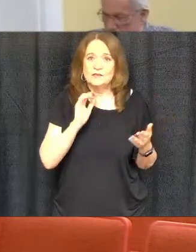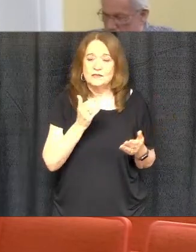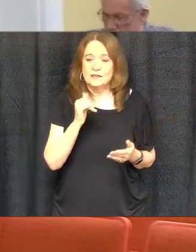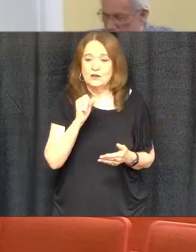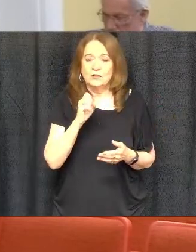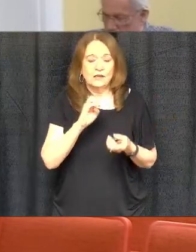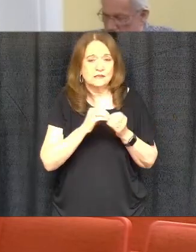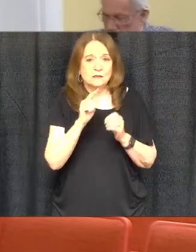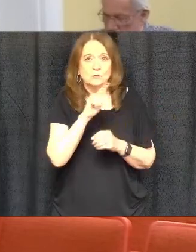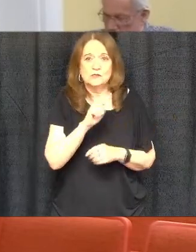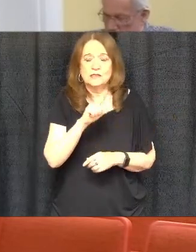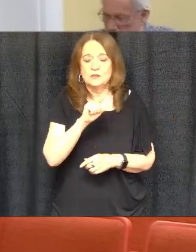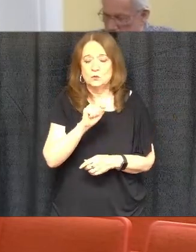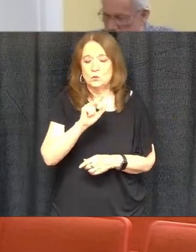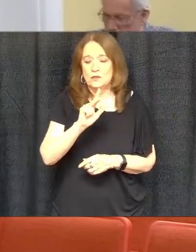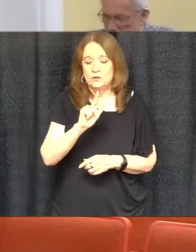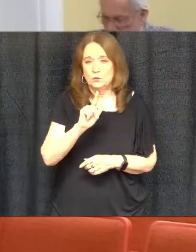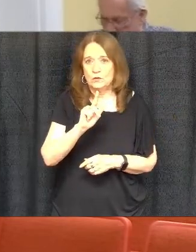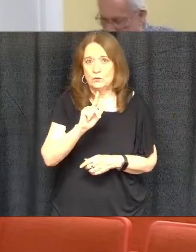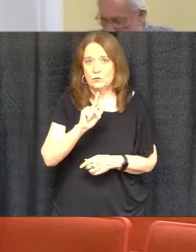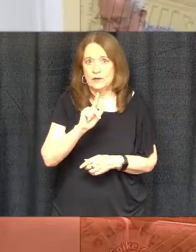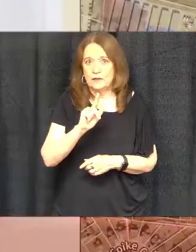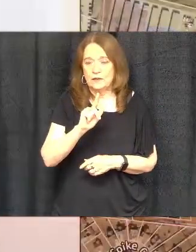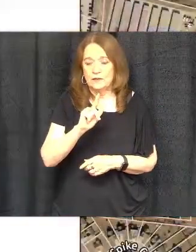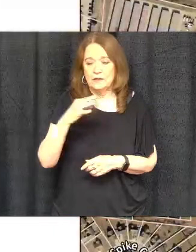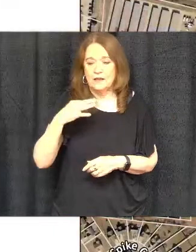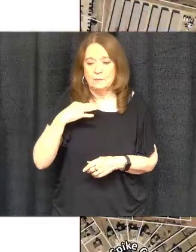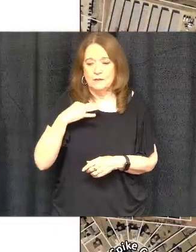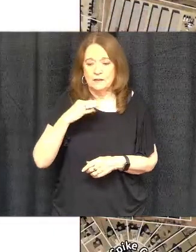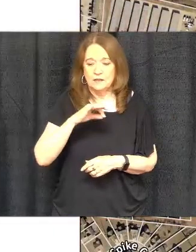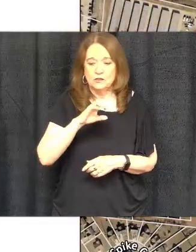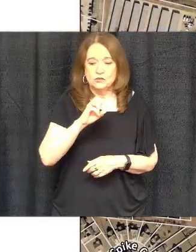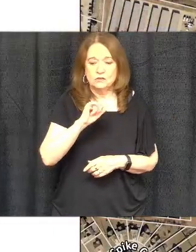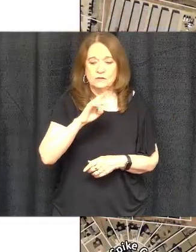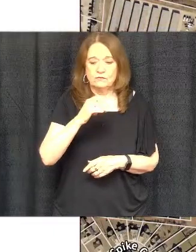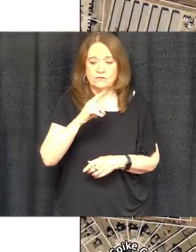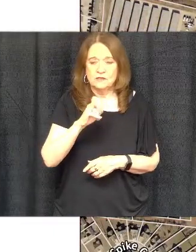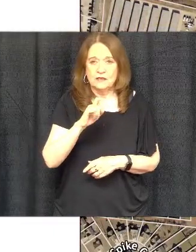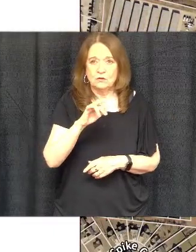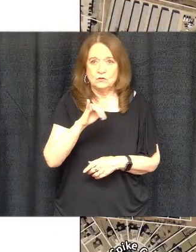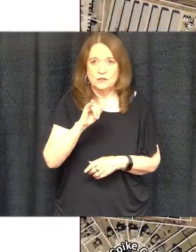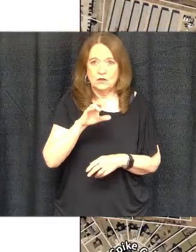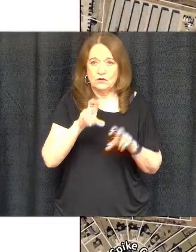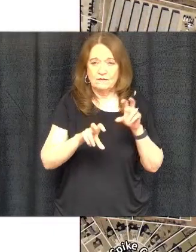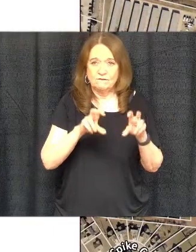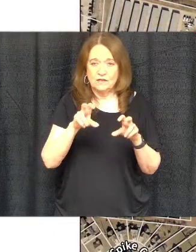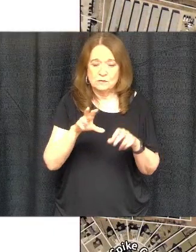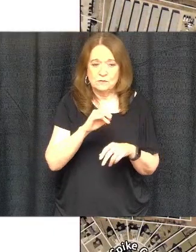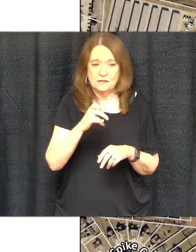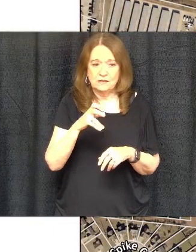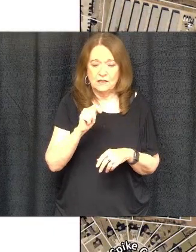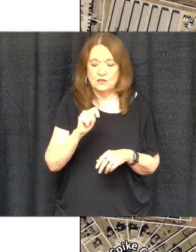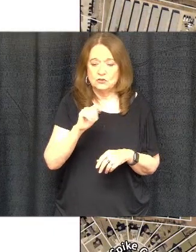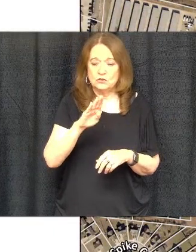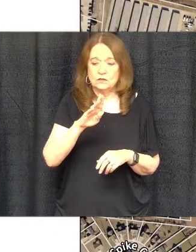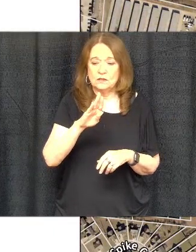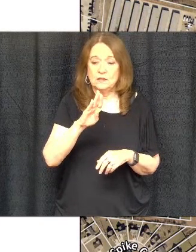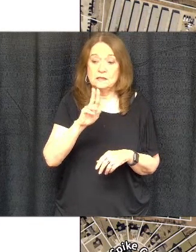number Z20-2023, application of Singletary Investments, and the agent is Bert